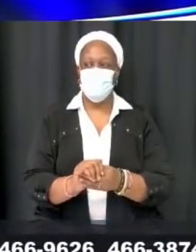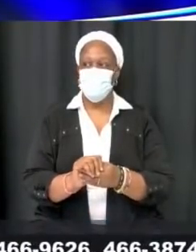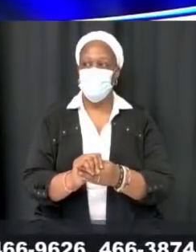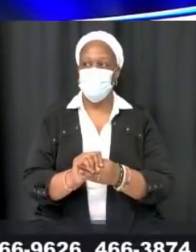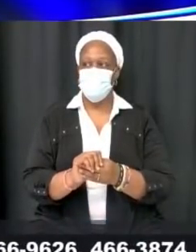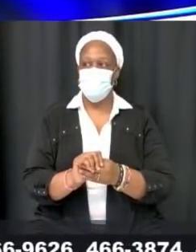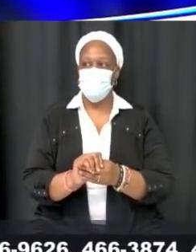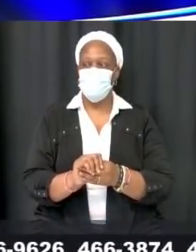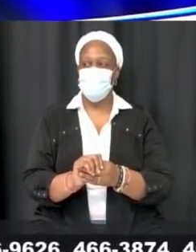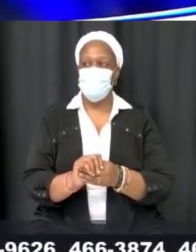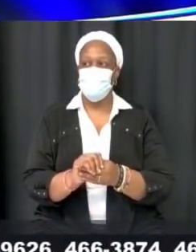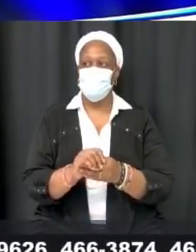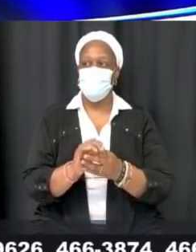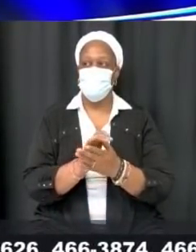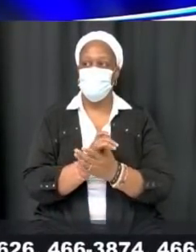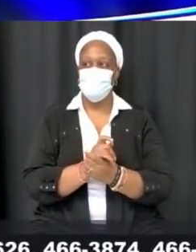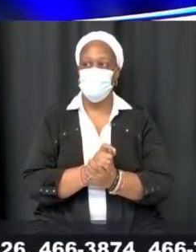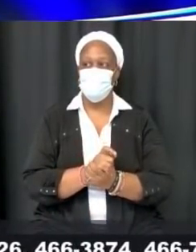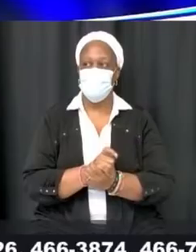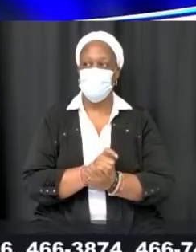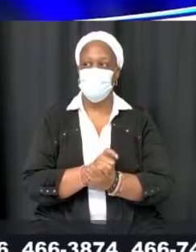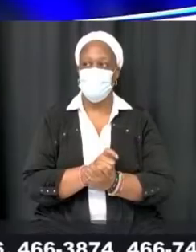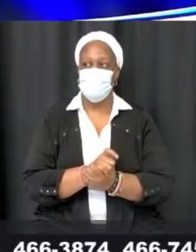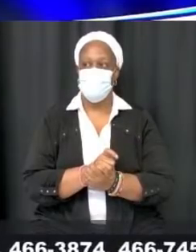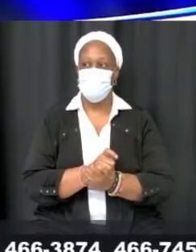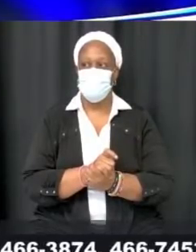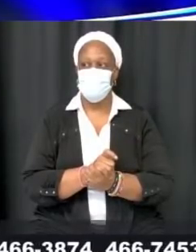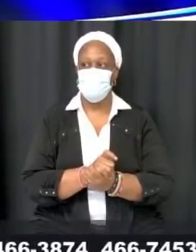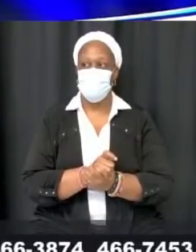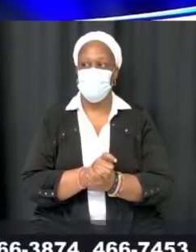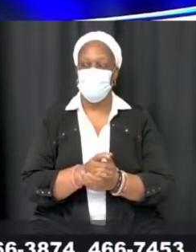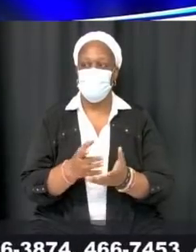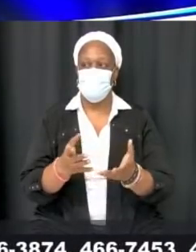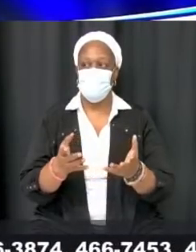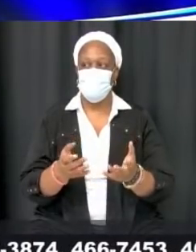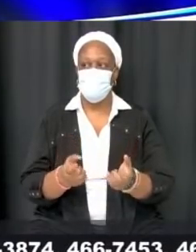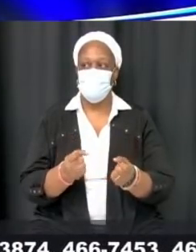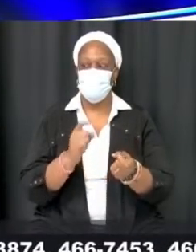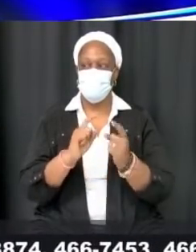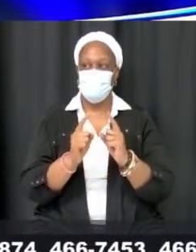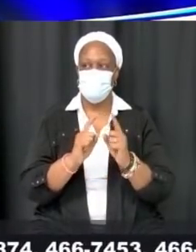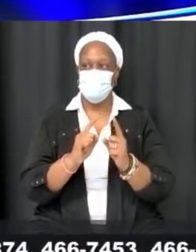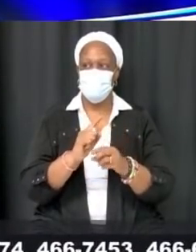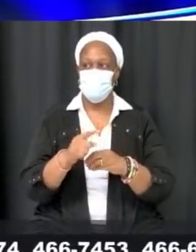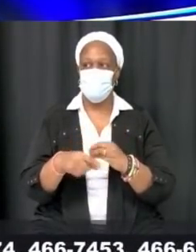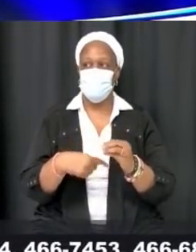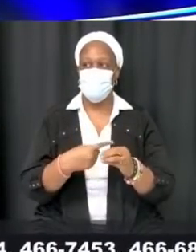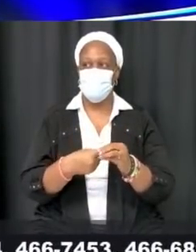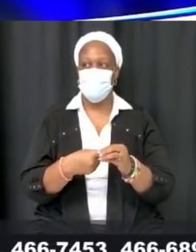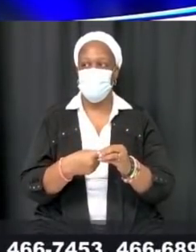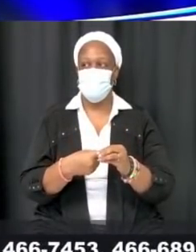I would first want to give a brief overview of the